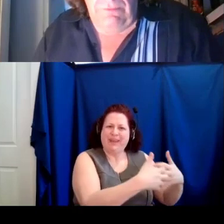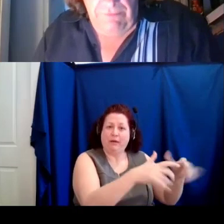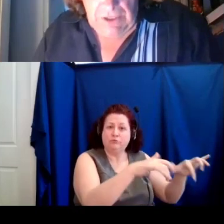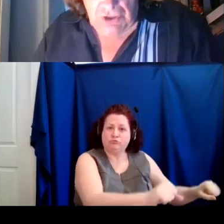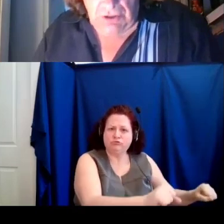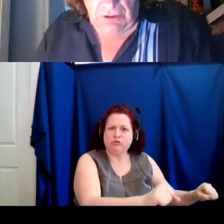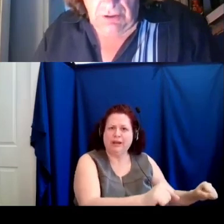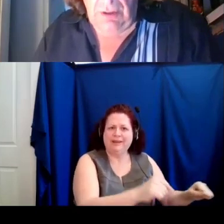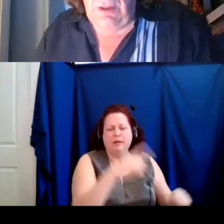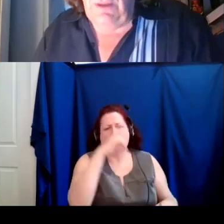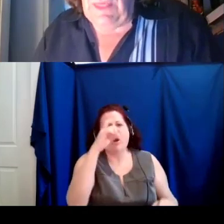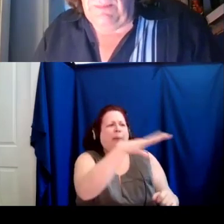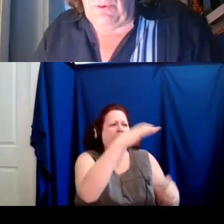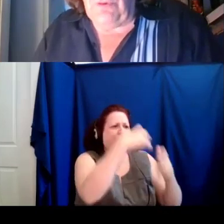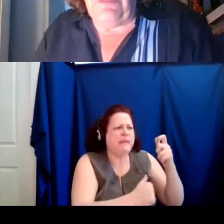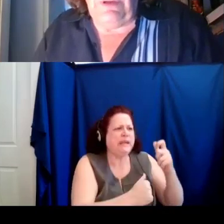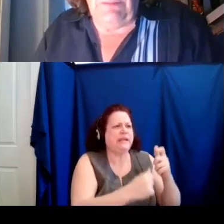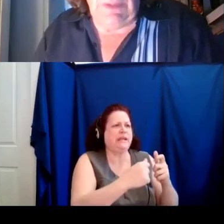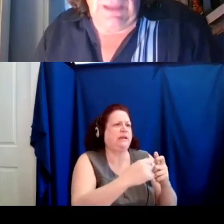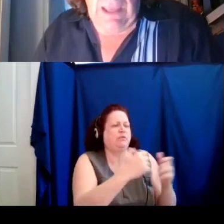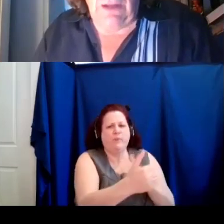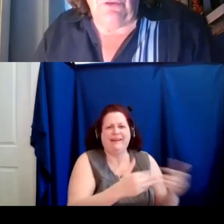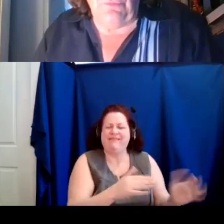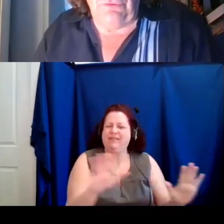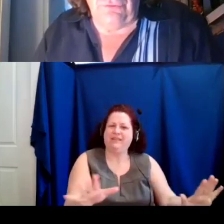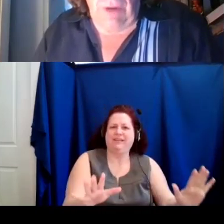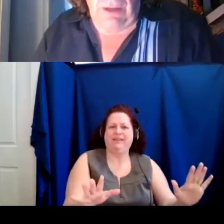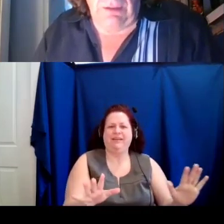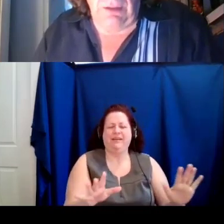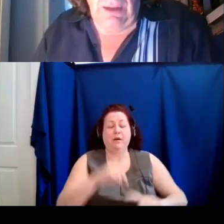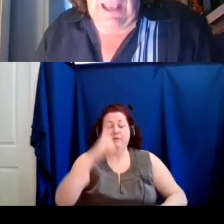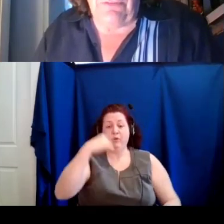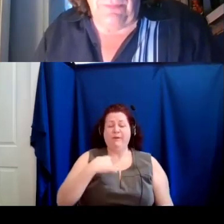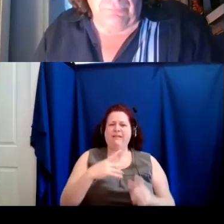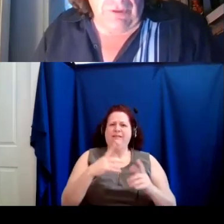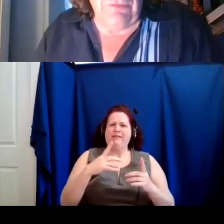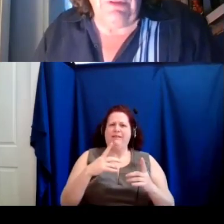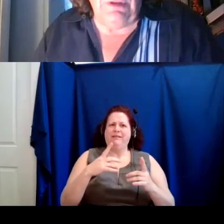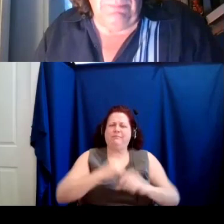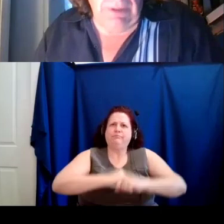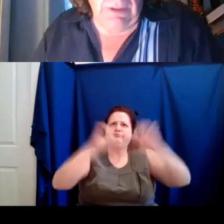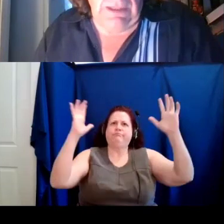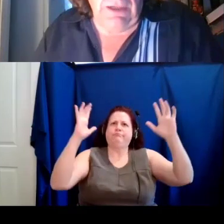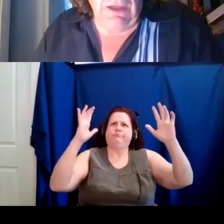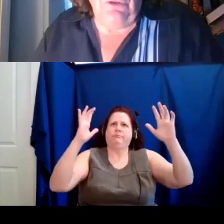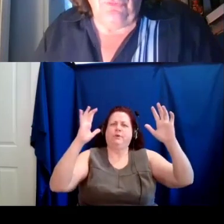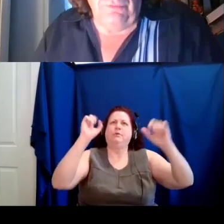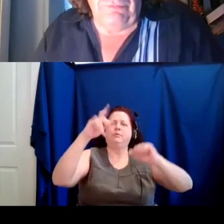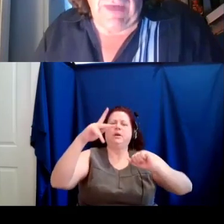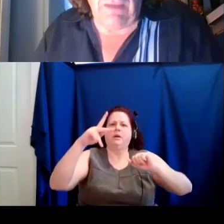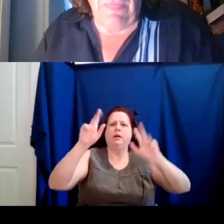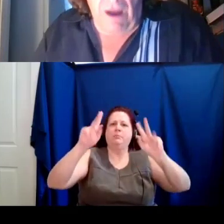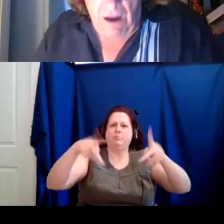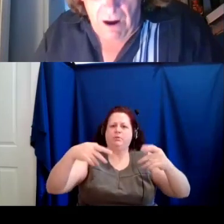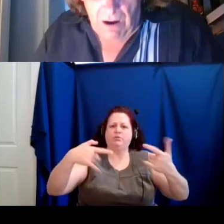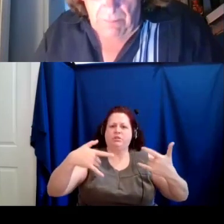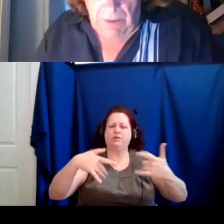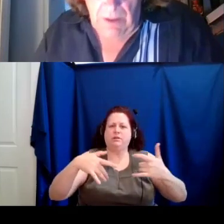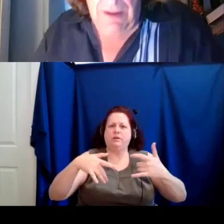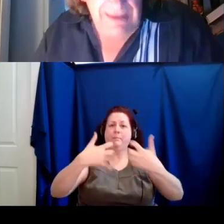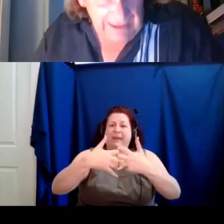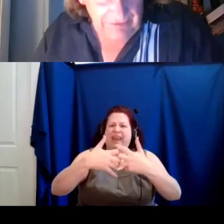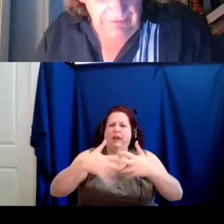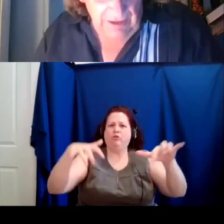to envision that a person in mechanical restraint has the present ability to affect the